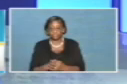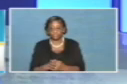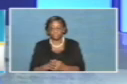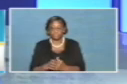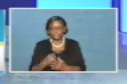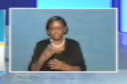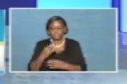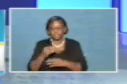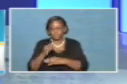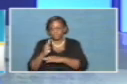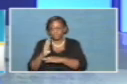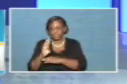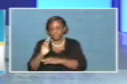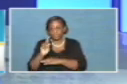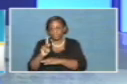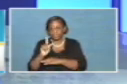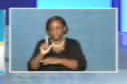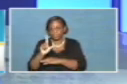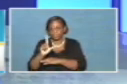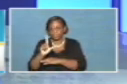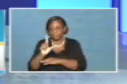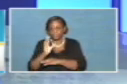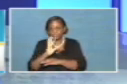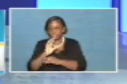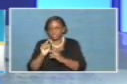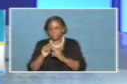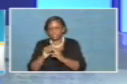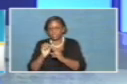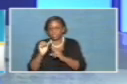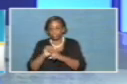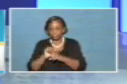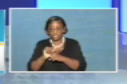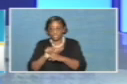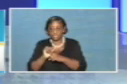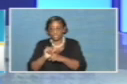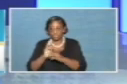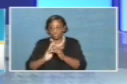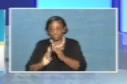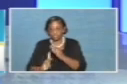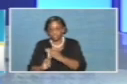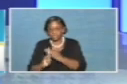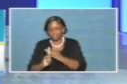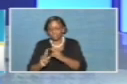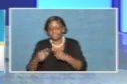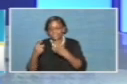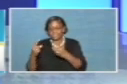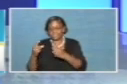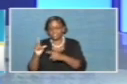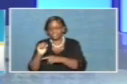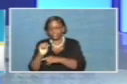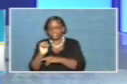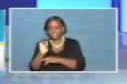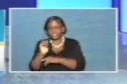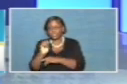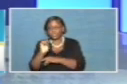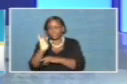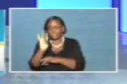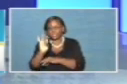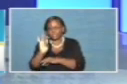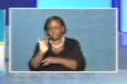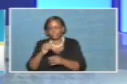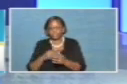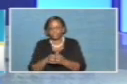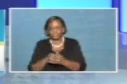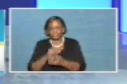Bahamas Power and Light launching its linesman training program, the first since 2008. With the details, we turn to our Fern